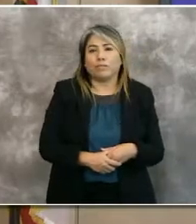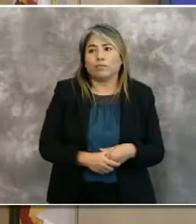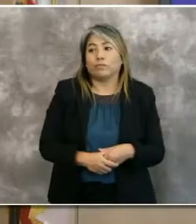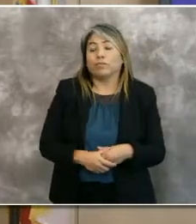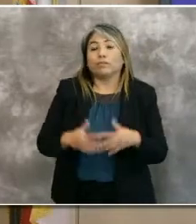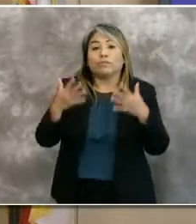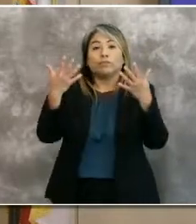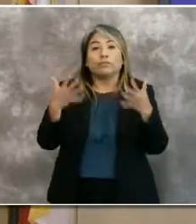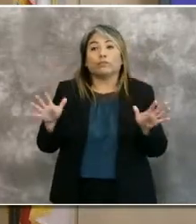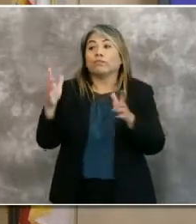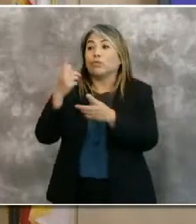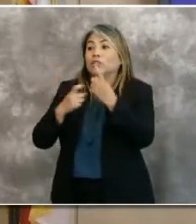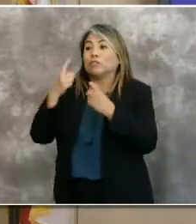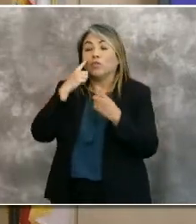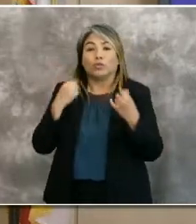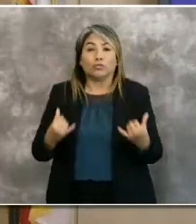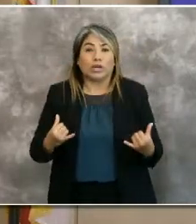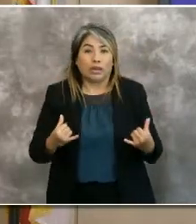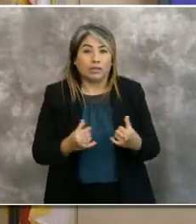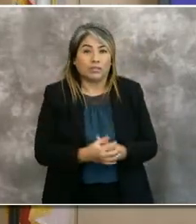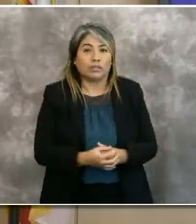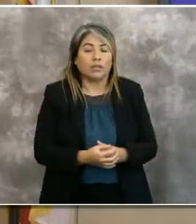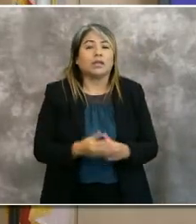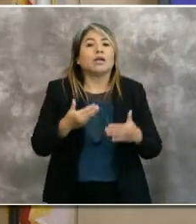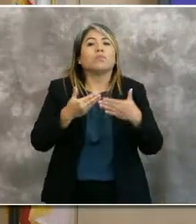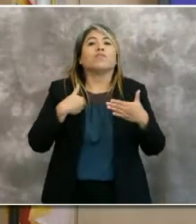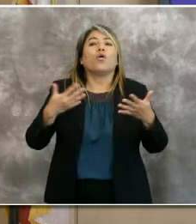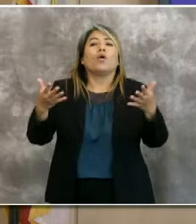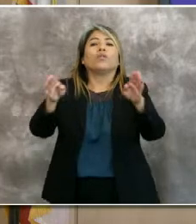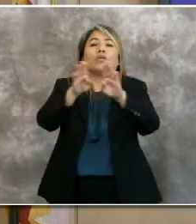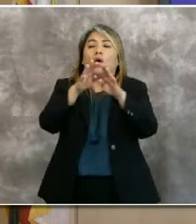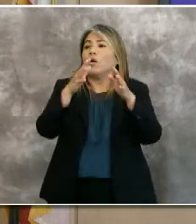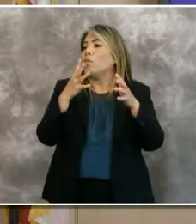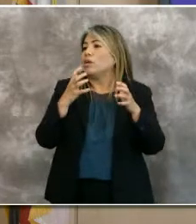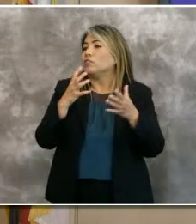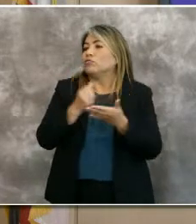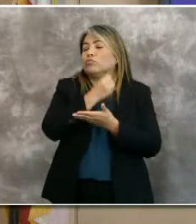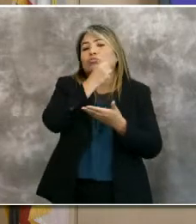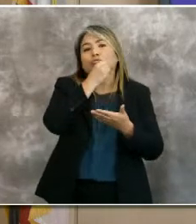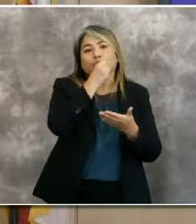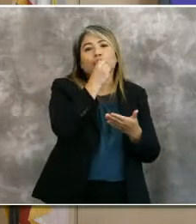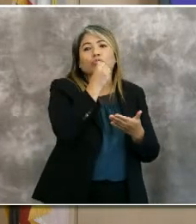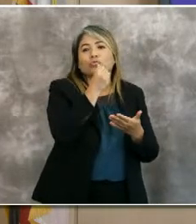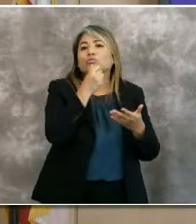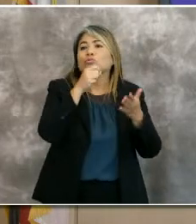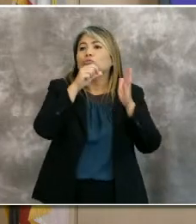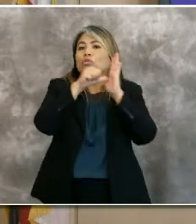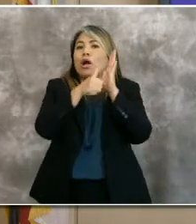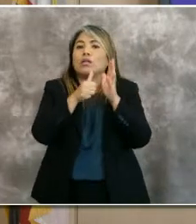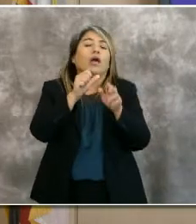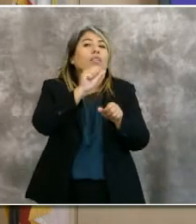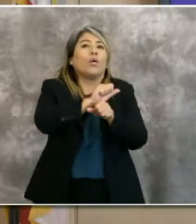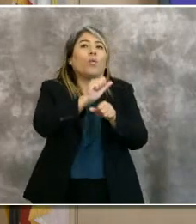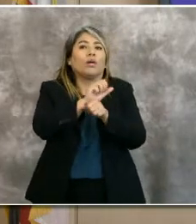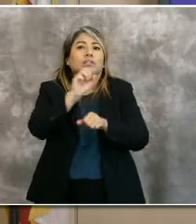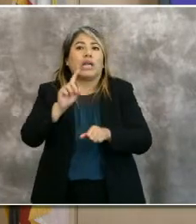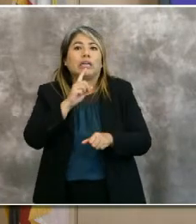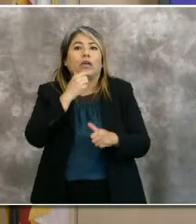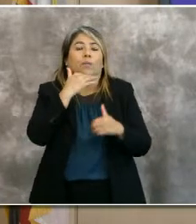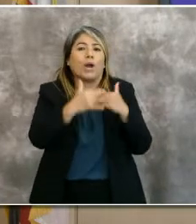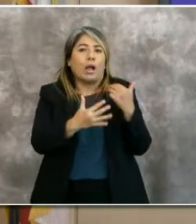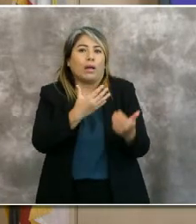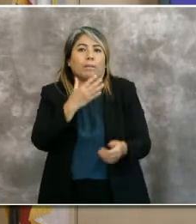Well, that concludes our questions for today. Before we close, I wanted to take an opportunity to highlight the work of the San Diego Blood